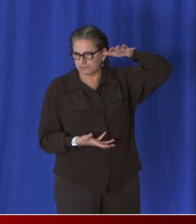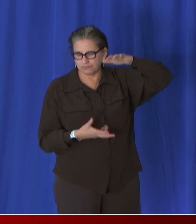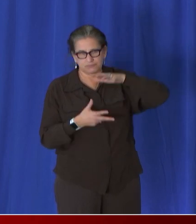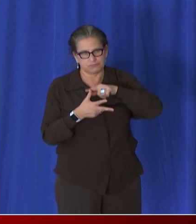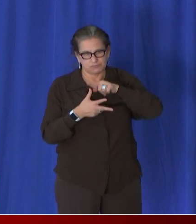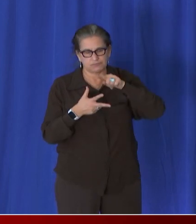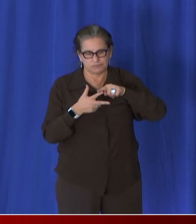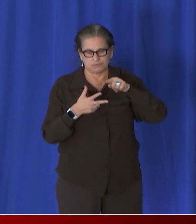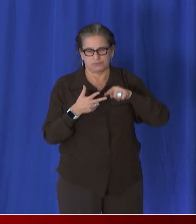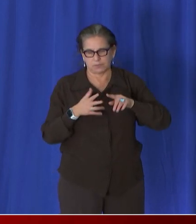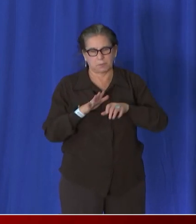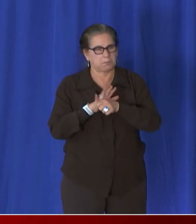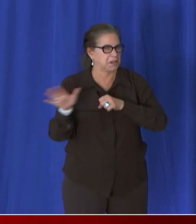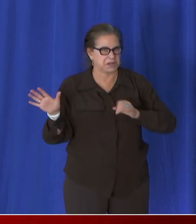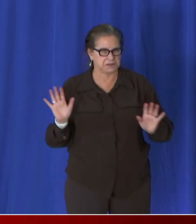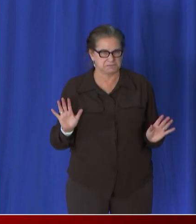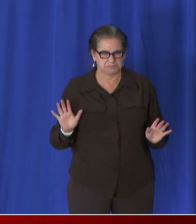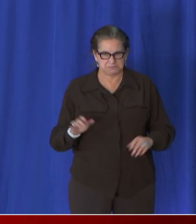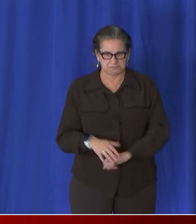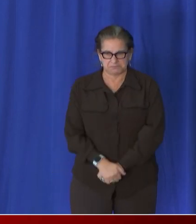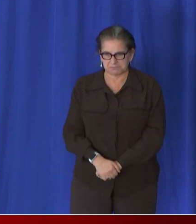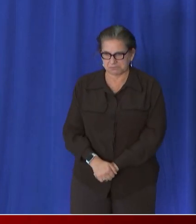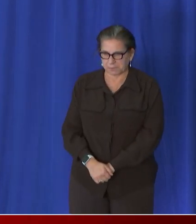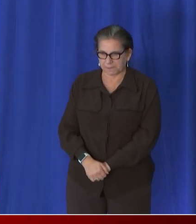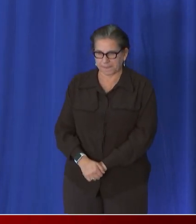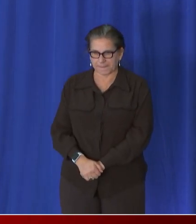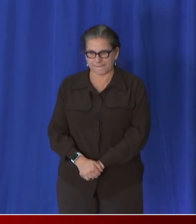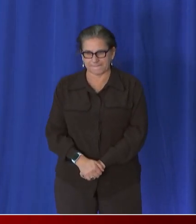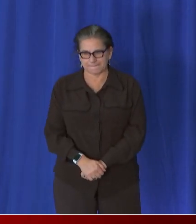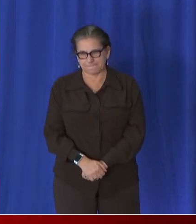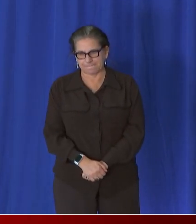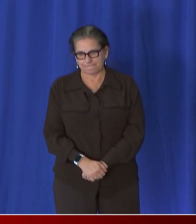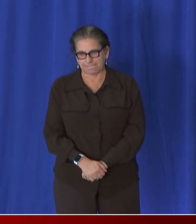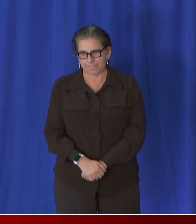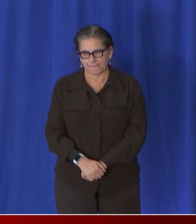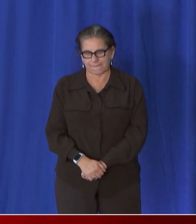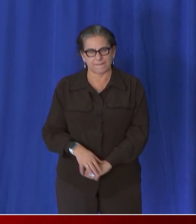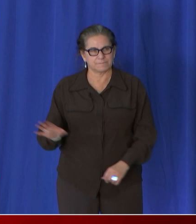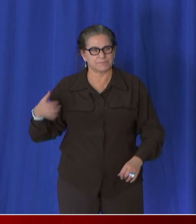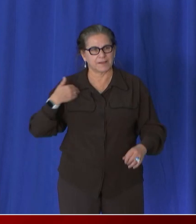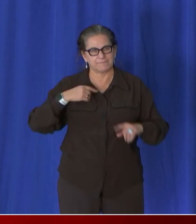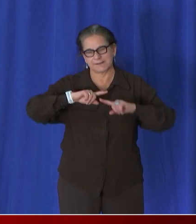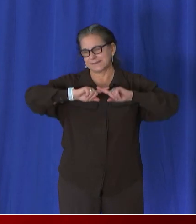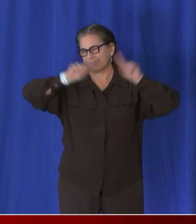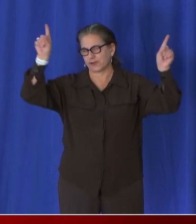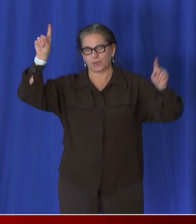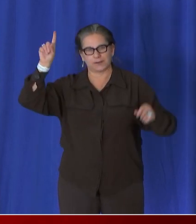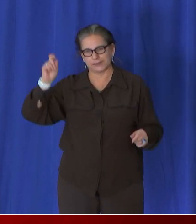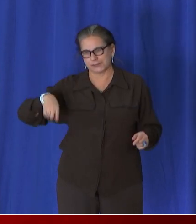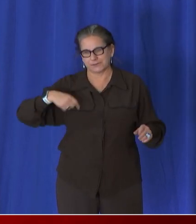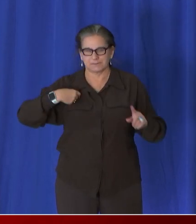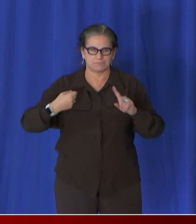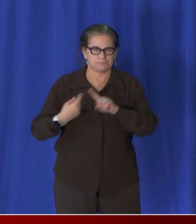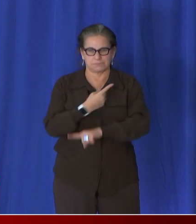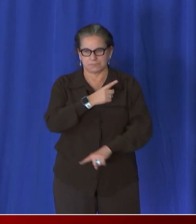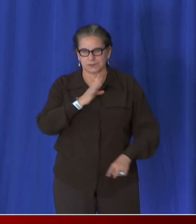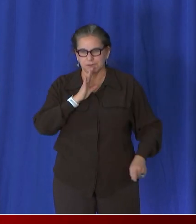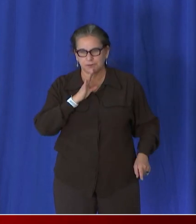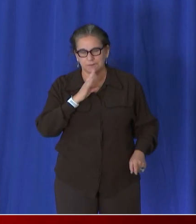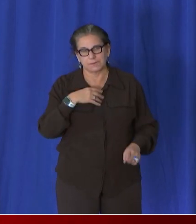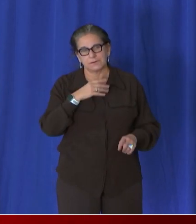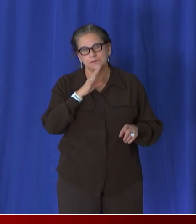Yes. A couple quick questions on this, and then one off topic, if I could. One, is there any consideration being given to distributing